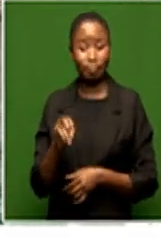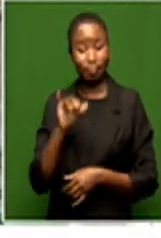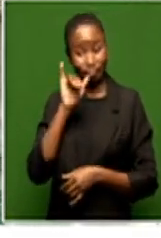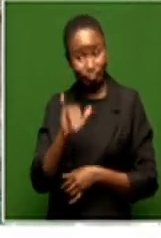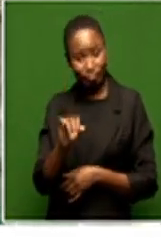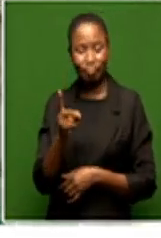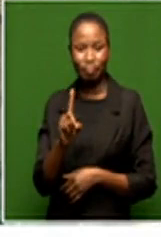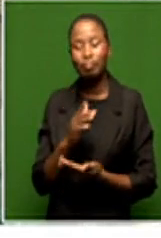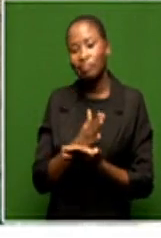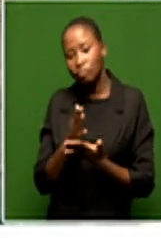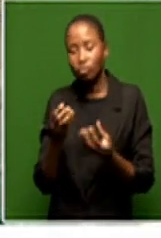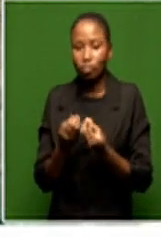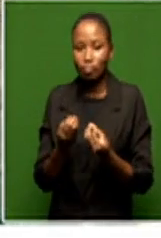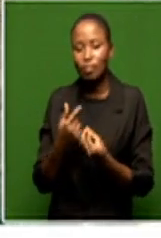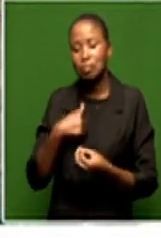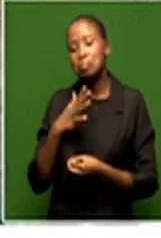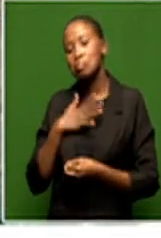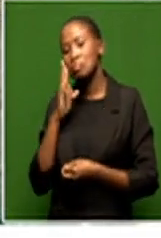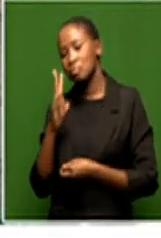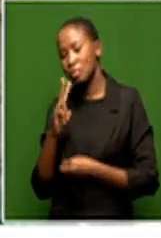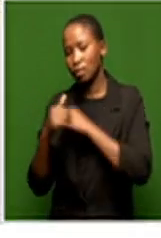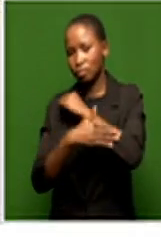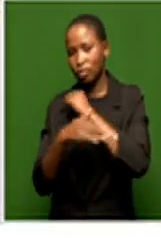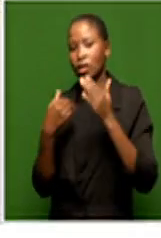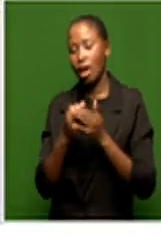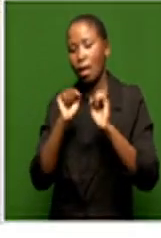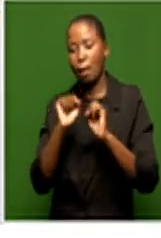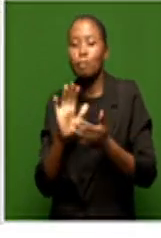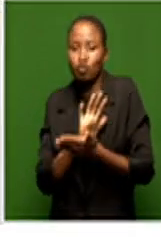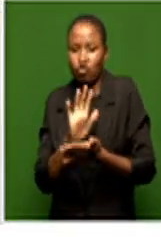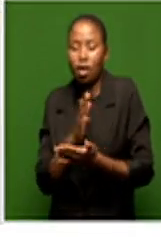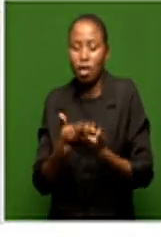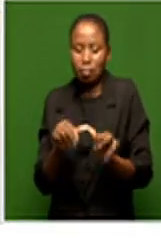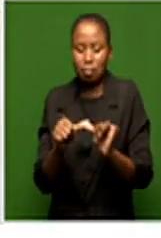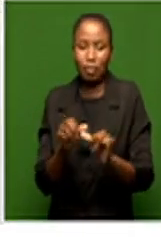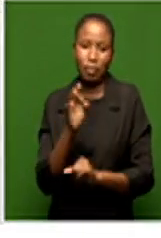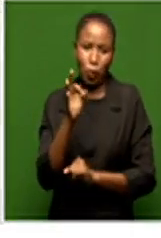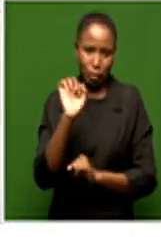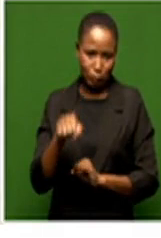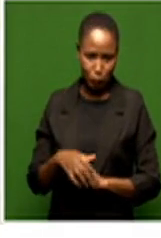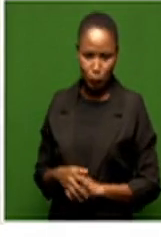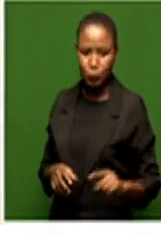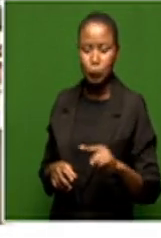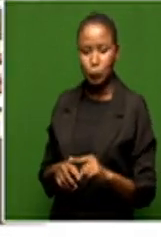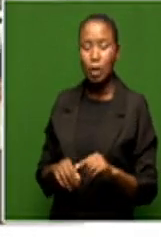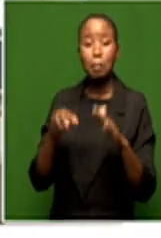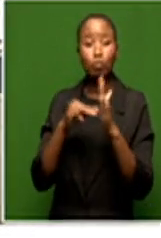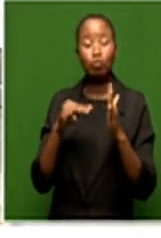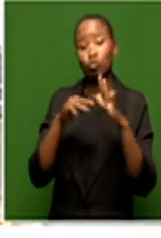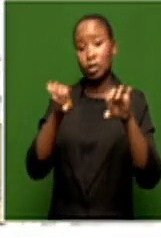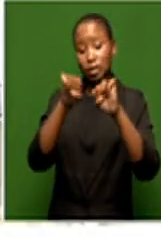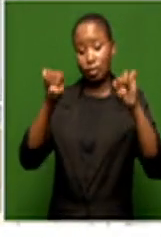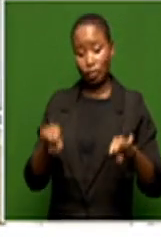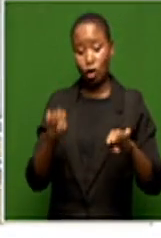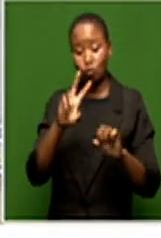the things that we need to appreciate as a nation in order to move forward. The 2020 National Senior Certificate Examination results will